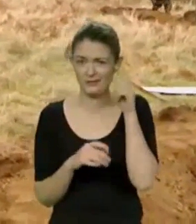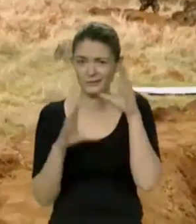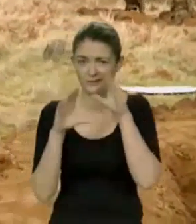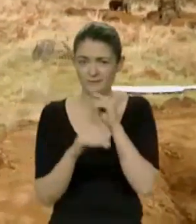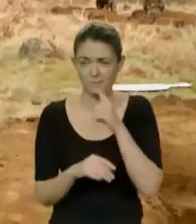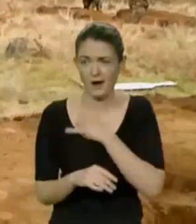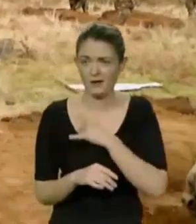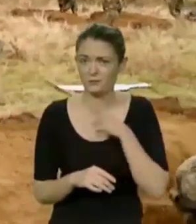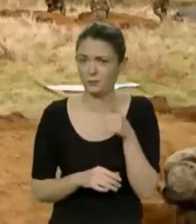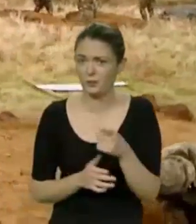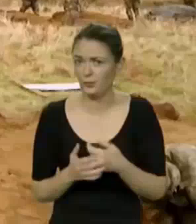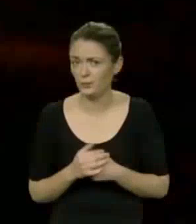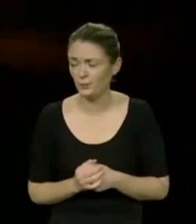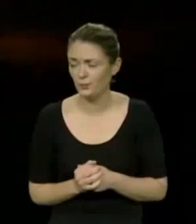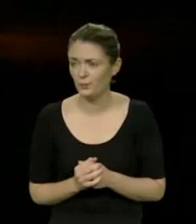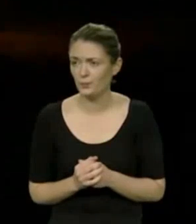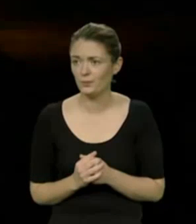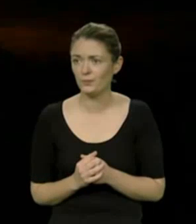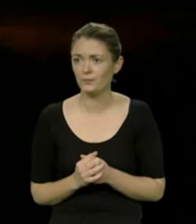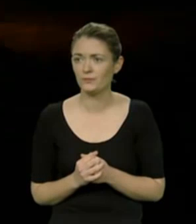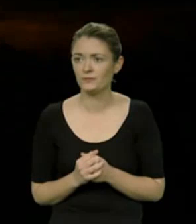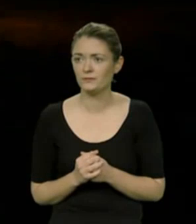don't think we're going to be let sleep, to be honest with you.